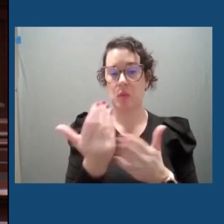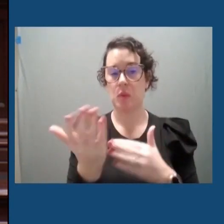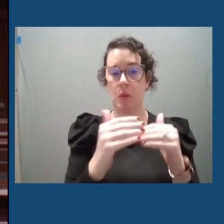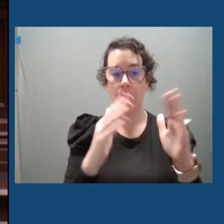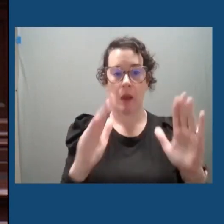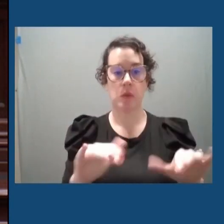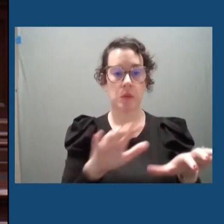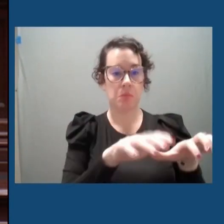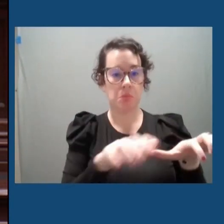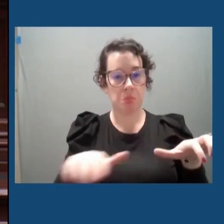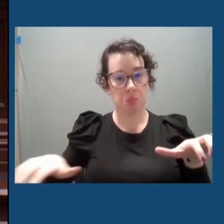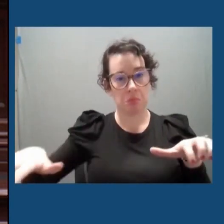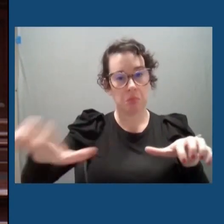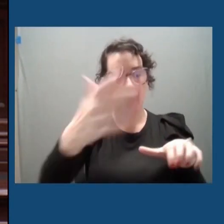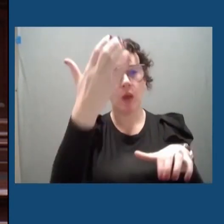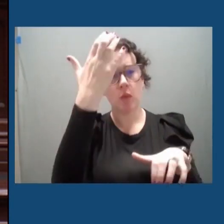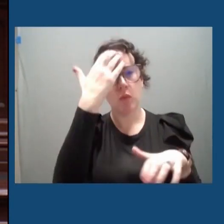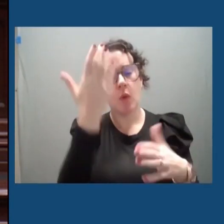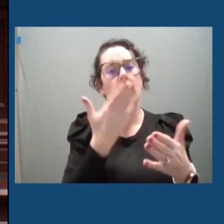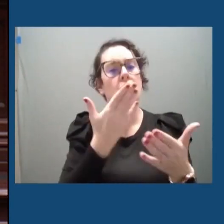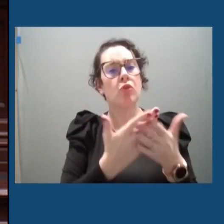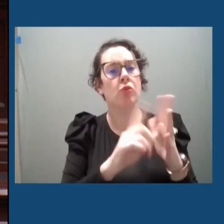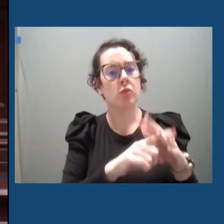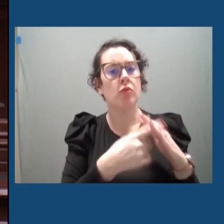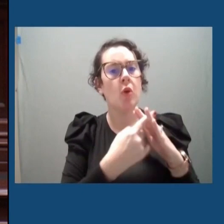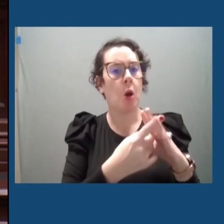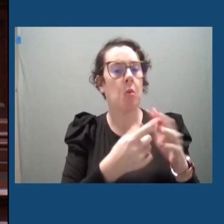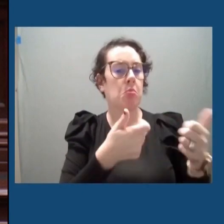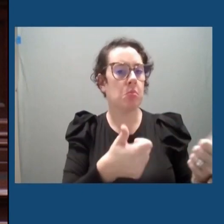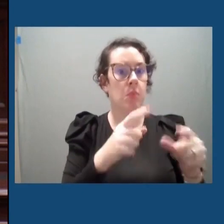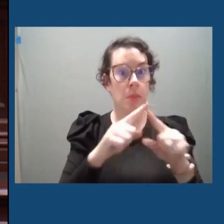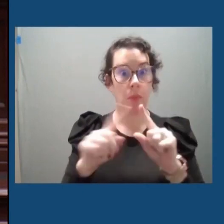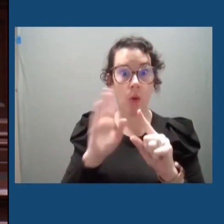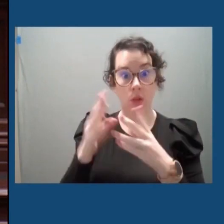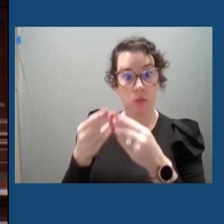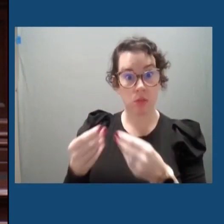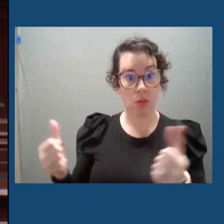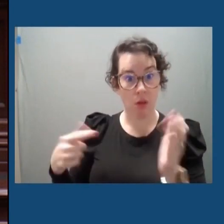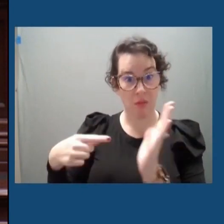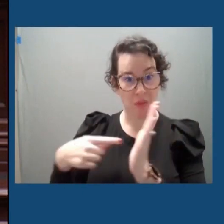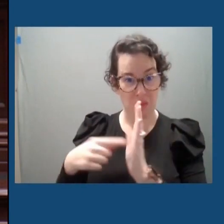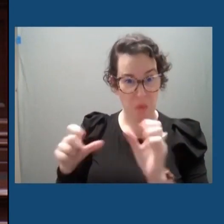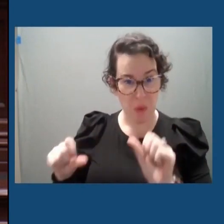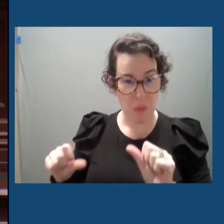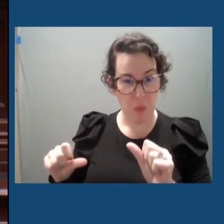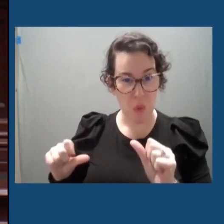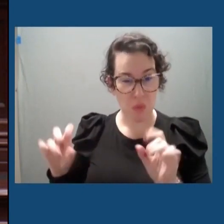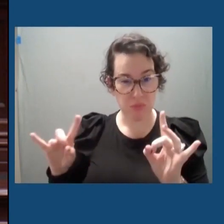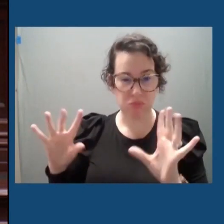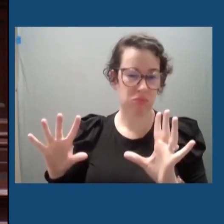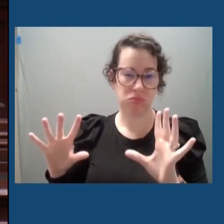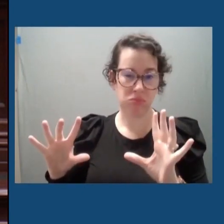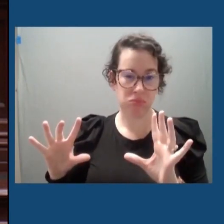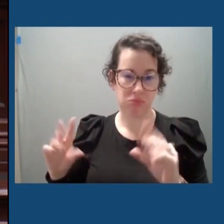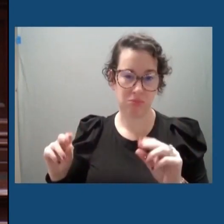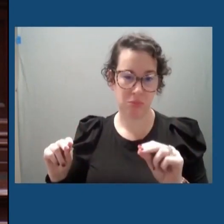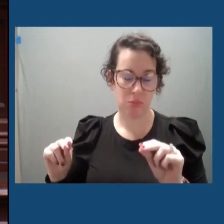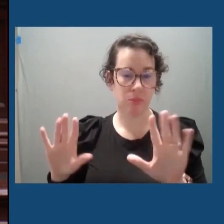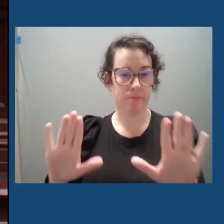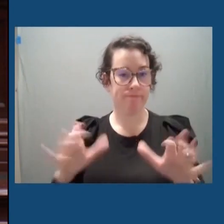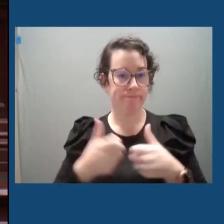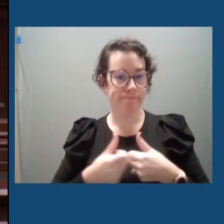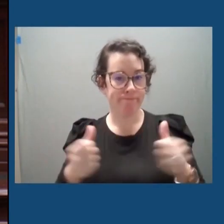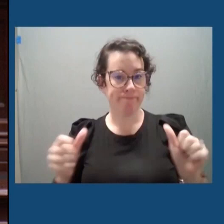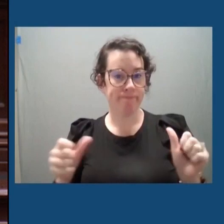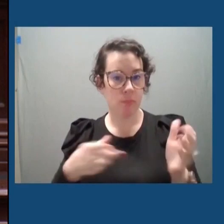but it's not enough to fix our affordability crisis. So let's be honest with New Yorkers. The only thing